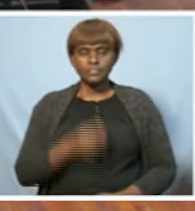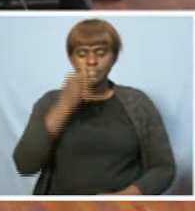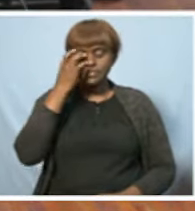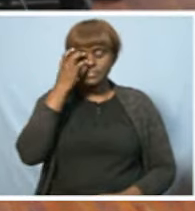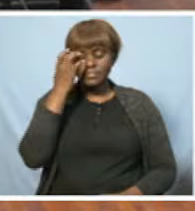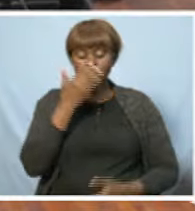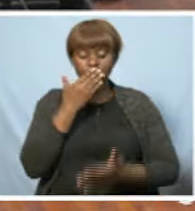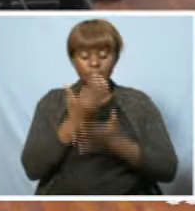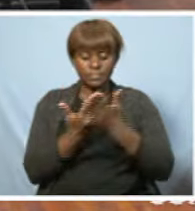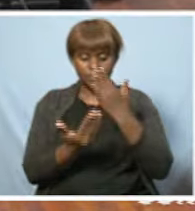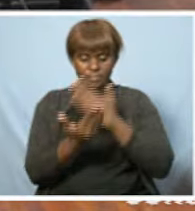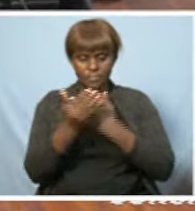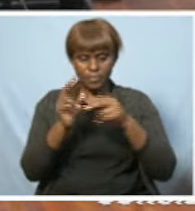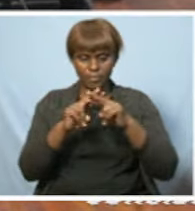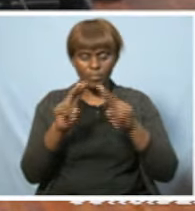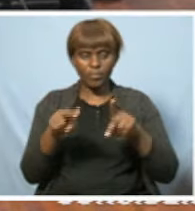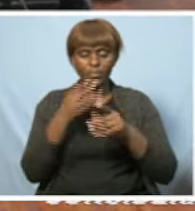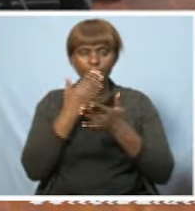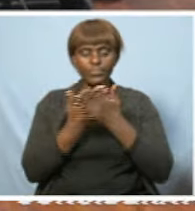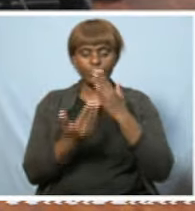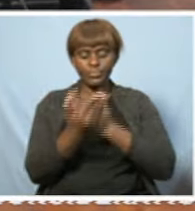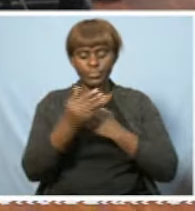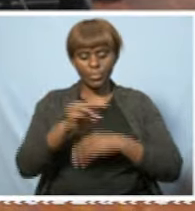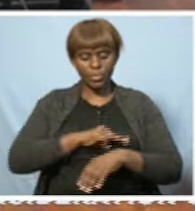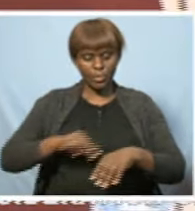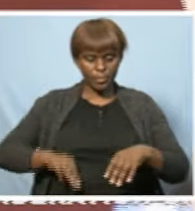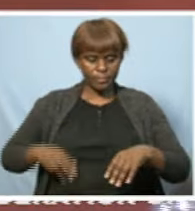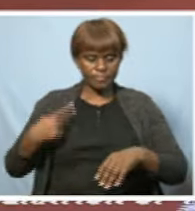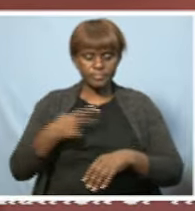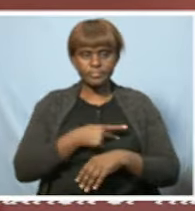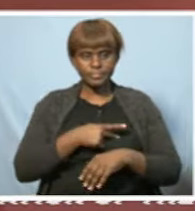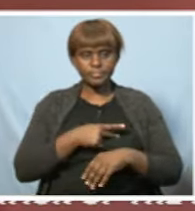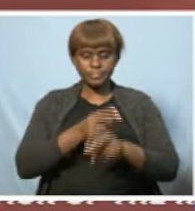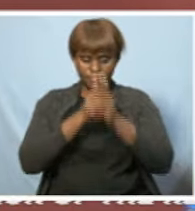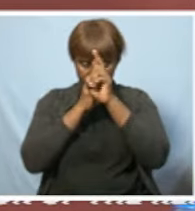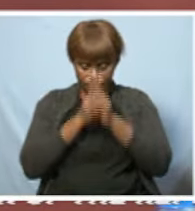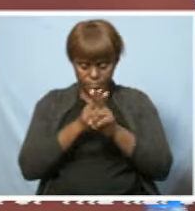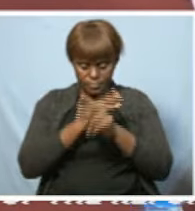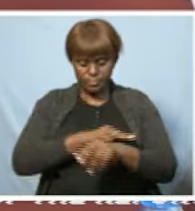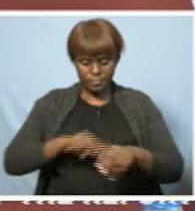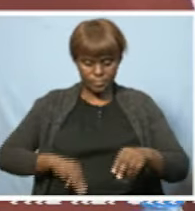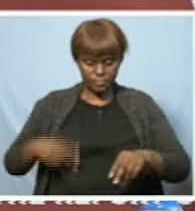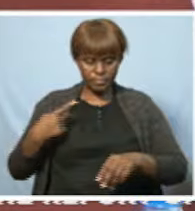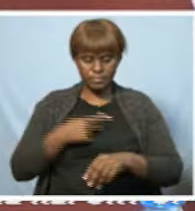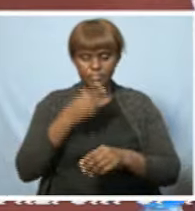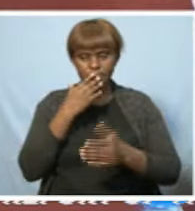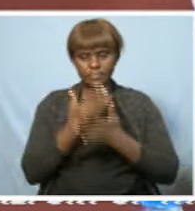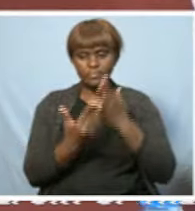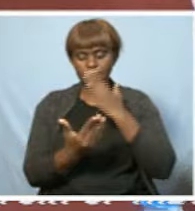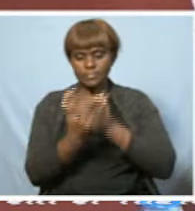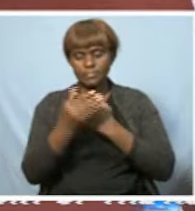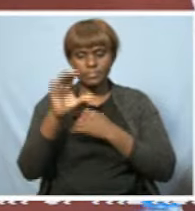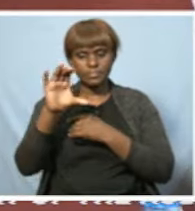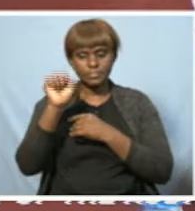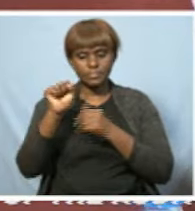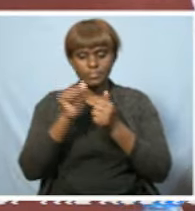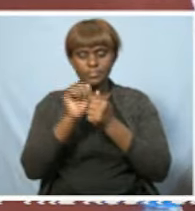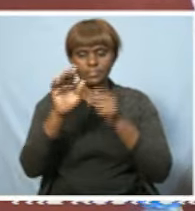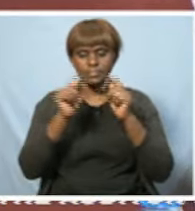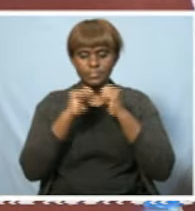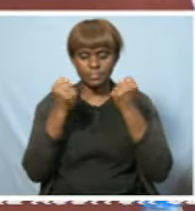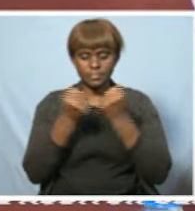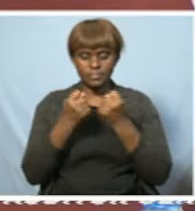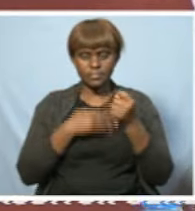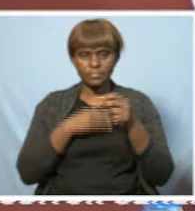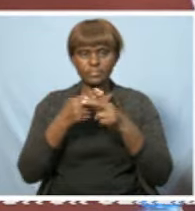Good morning, Chair. Good morning, members of Parliament, honorable members of Parliament. Good morning, Council Secretary and team.